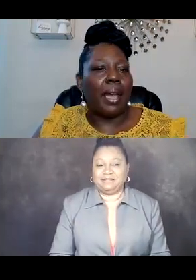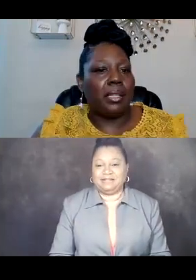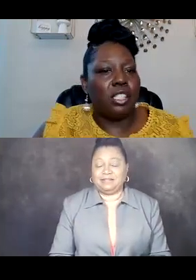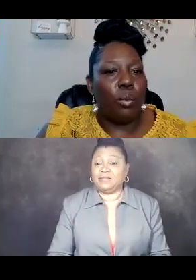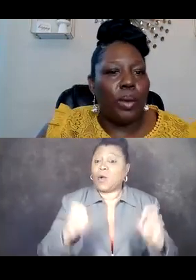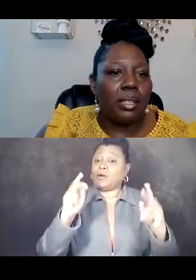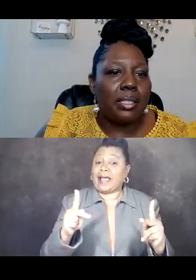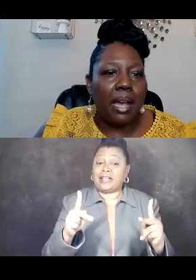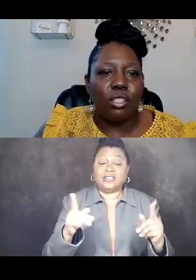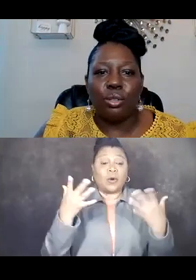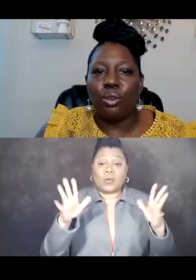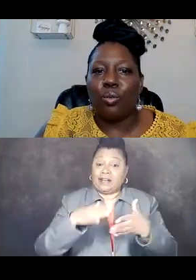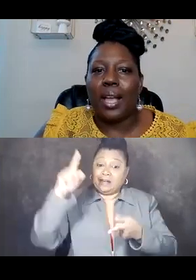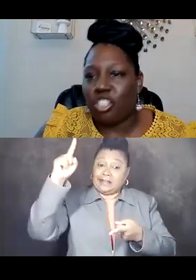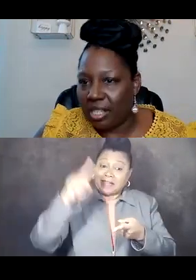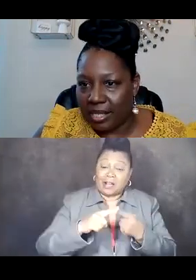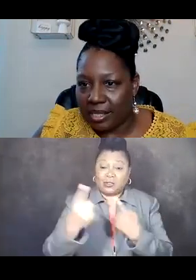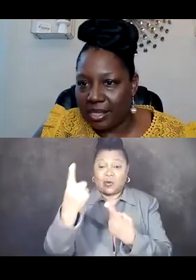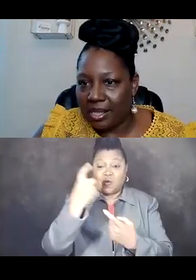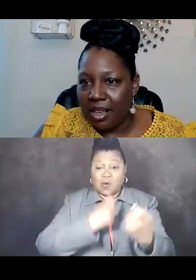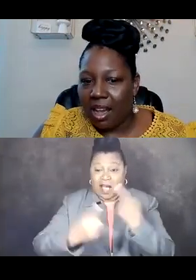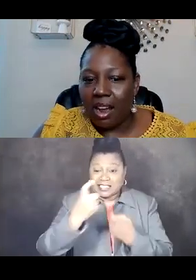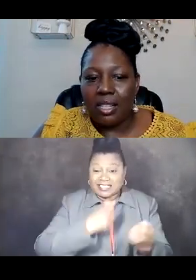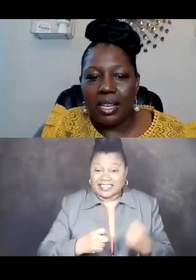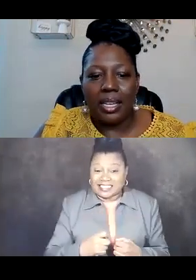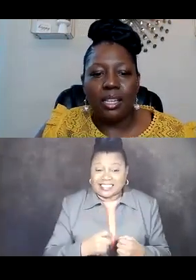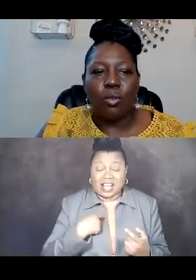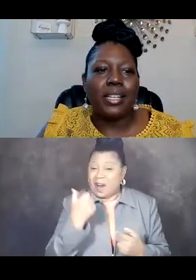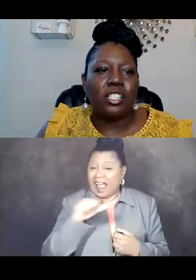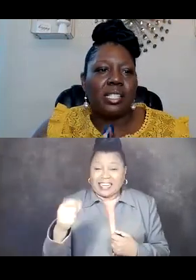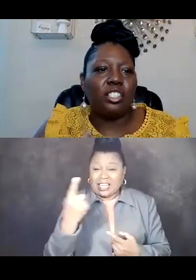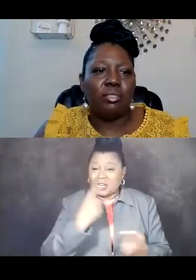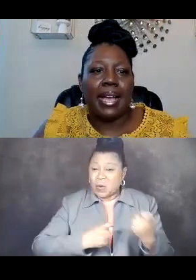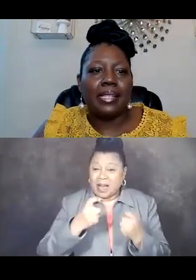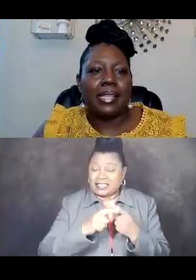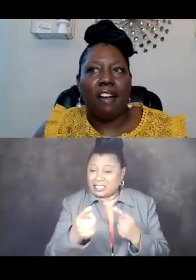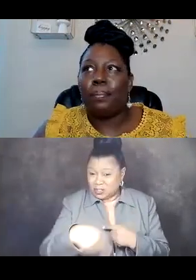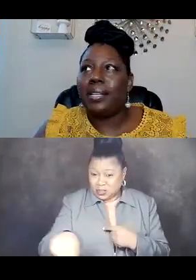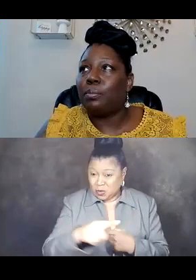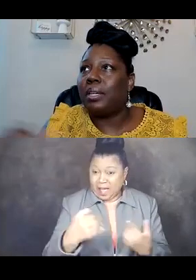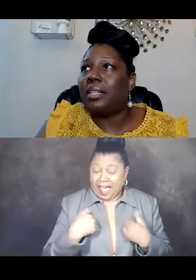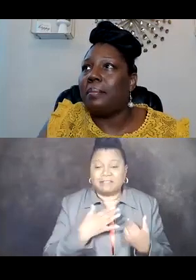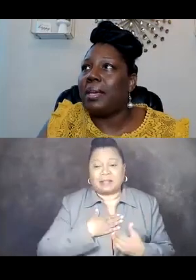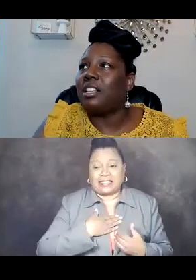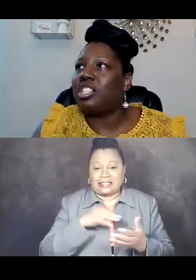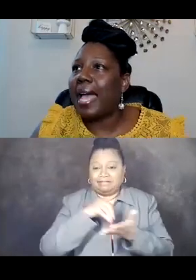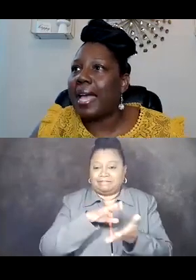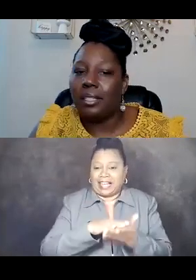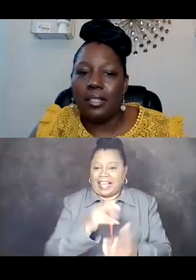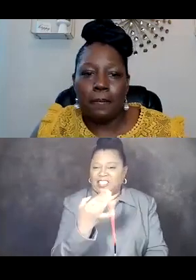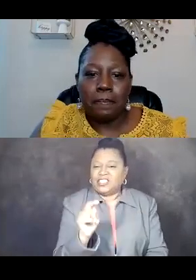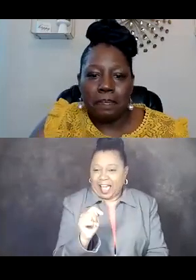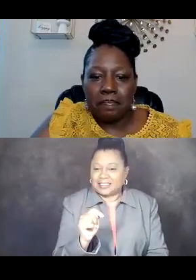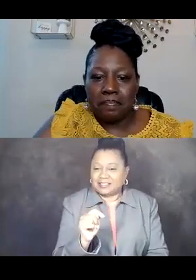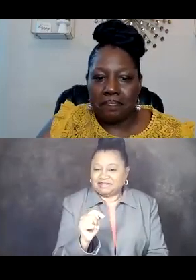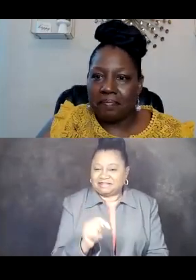All right, so we are down to questions. Are there any questions that you guys have? Please put them in the chat.